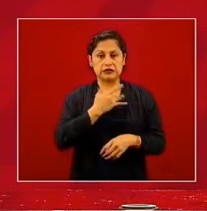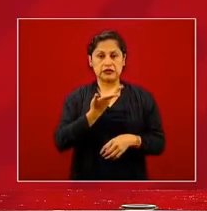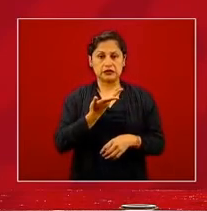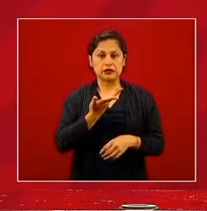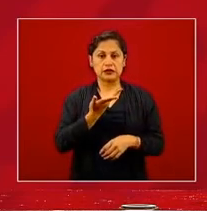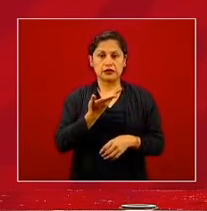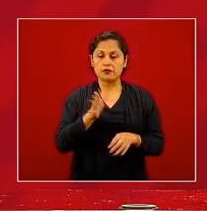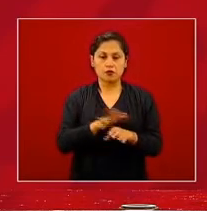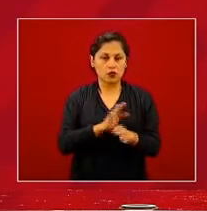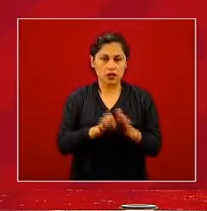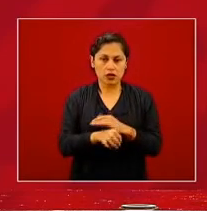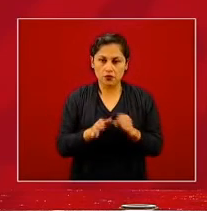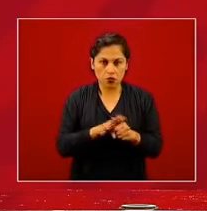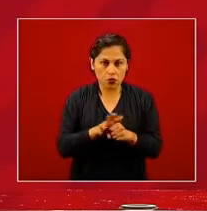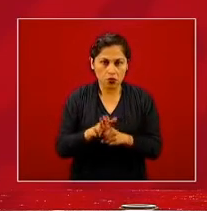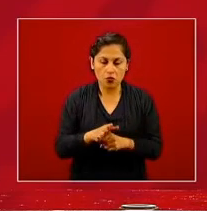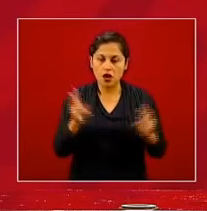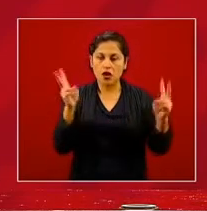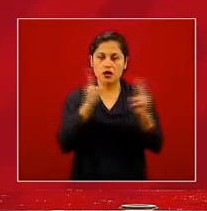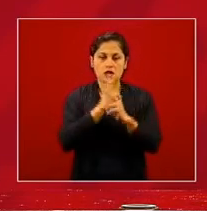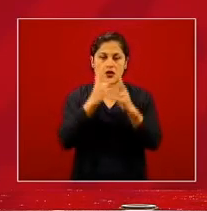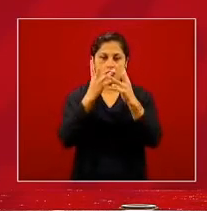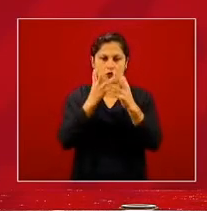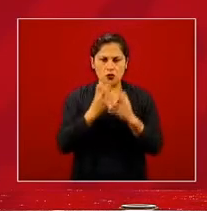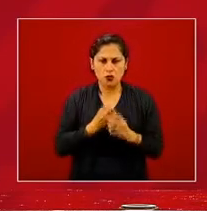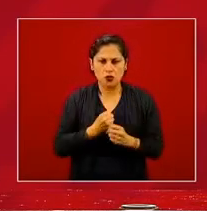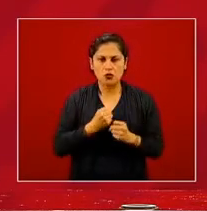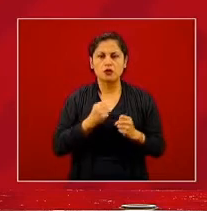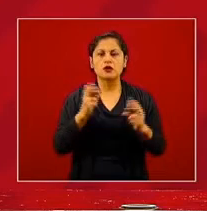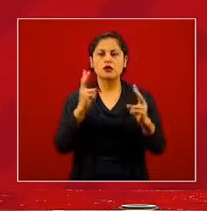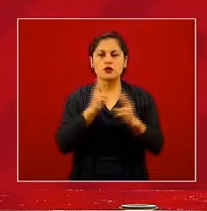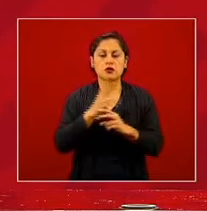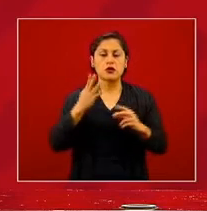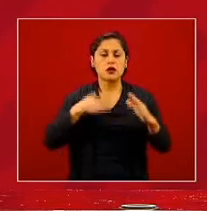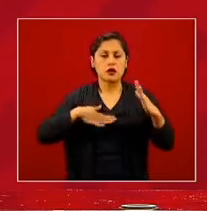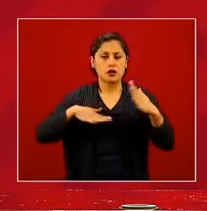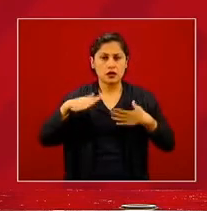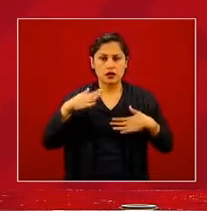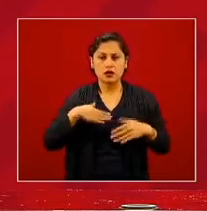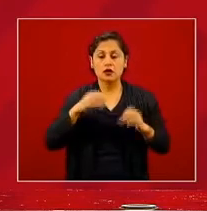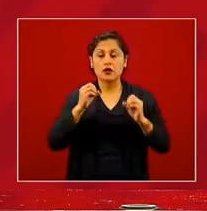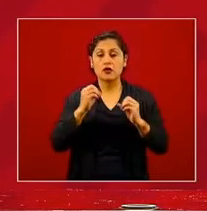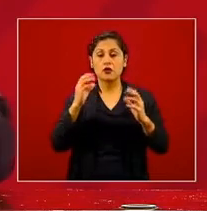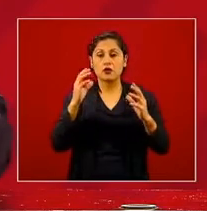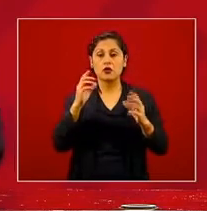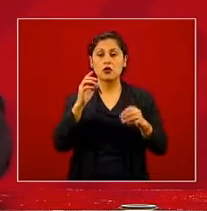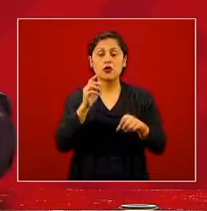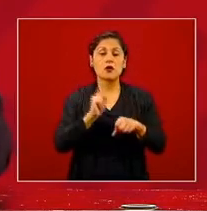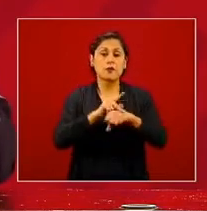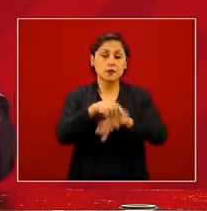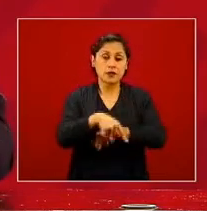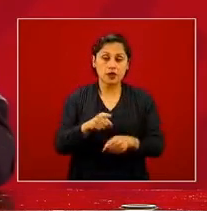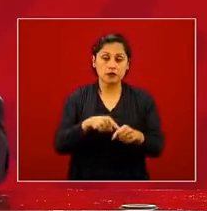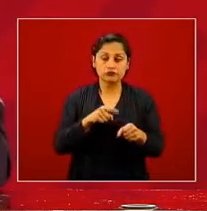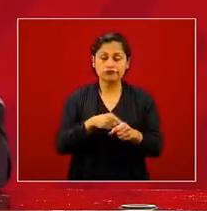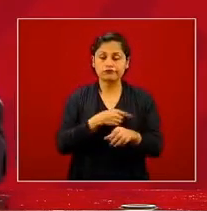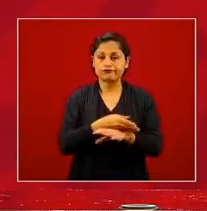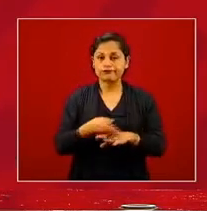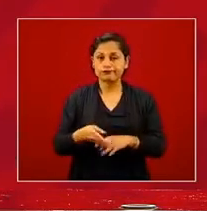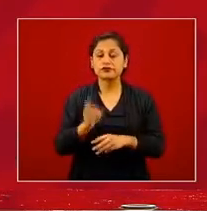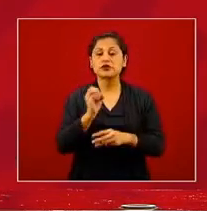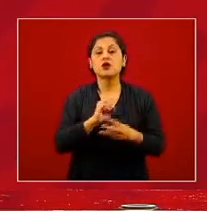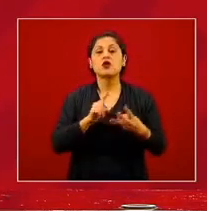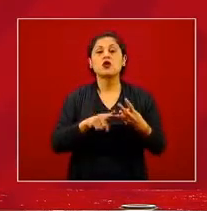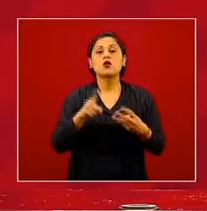if we are having some signs of complication, in particular the difficulty breathing, the fatigue, um,